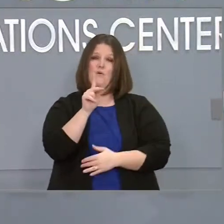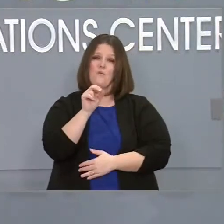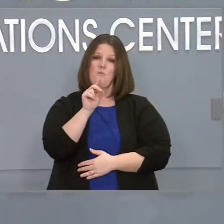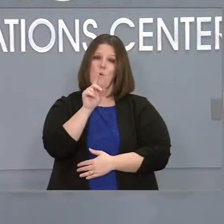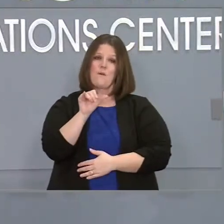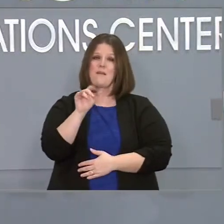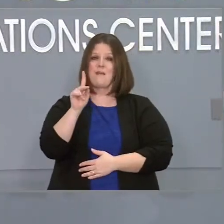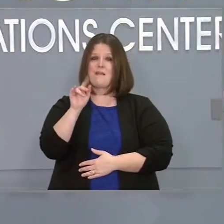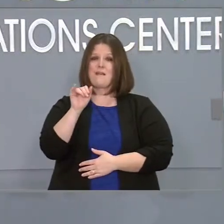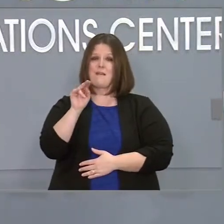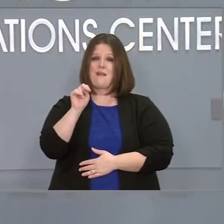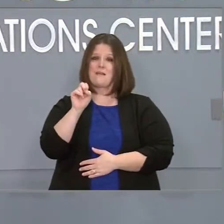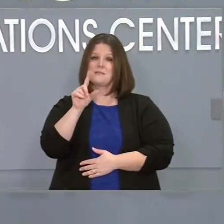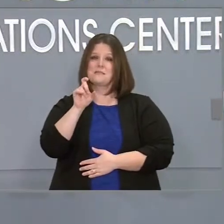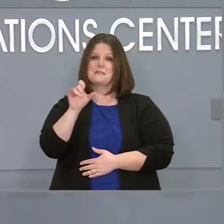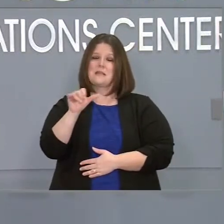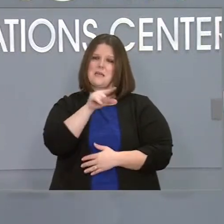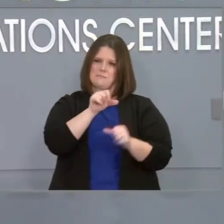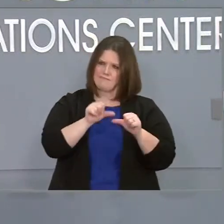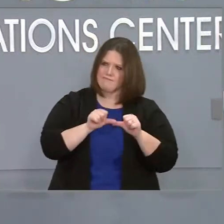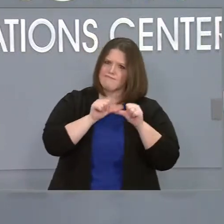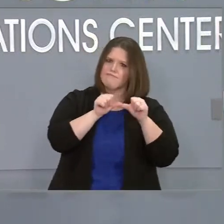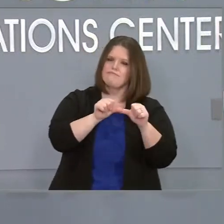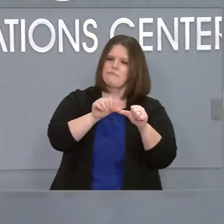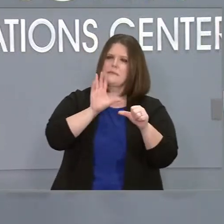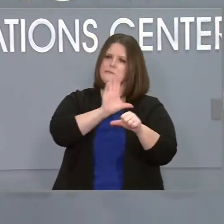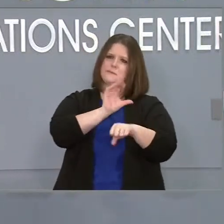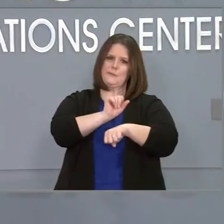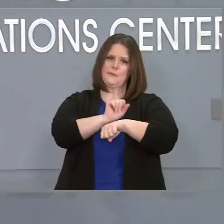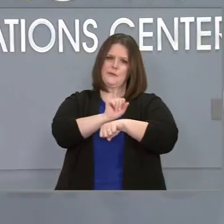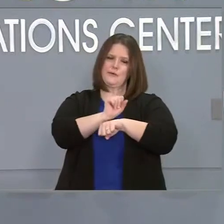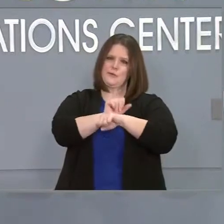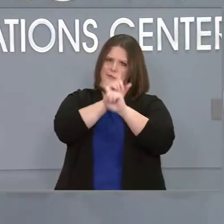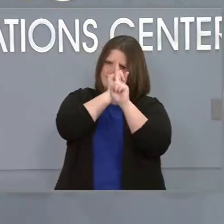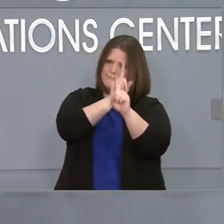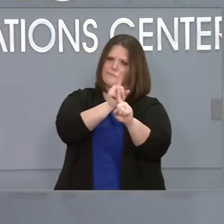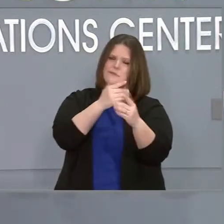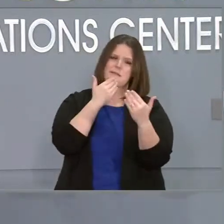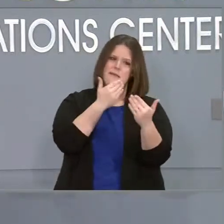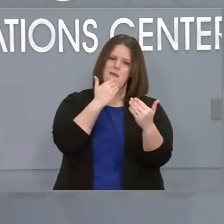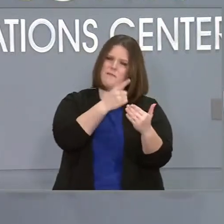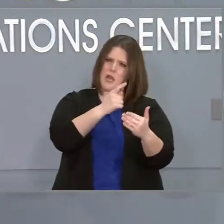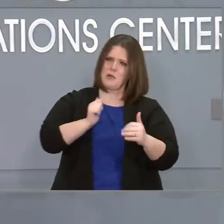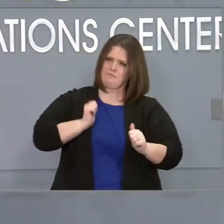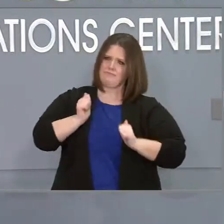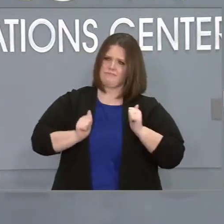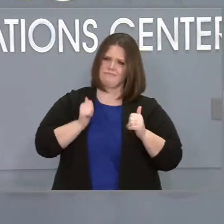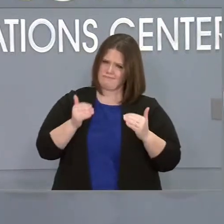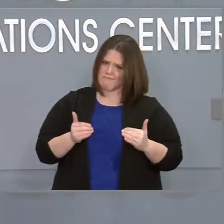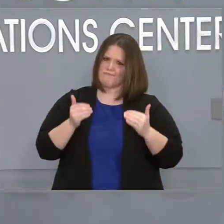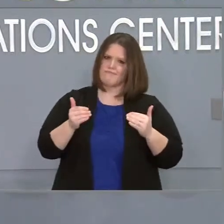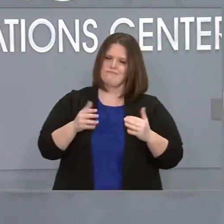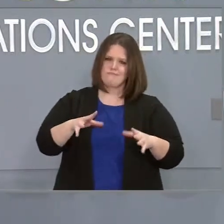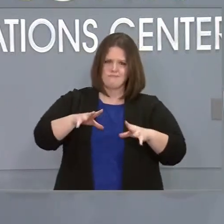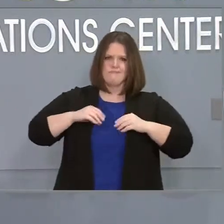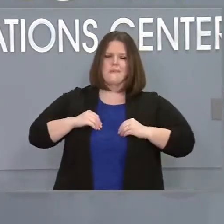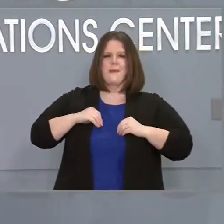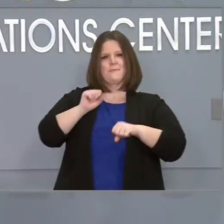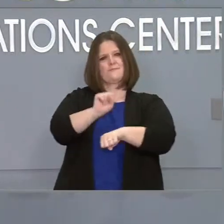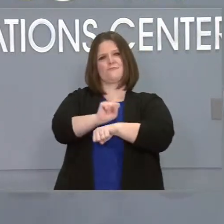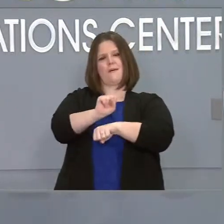his public service in this new role as Secretary. We're also continuing to keep those impacted by the